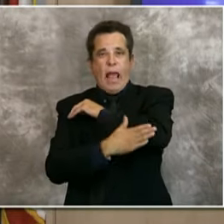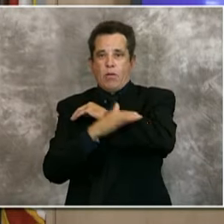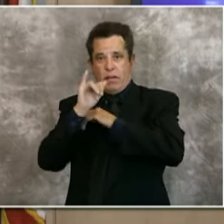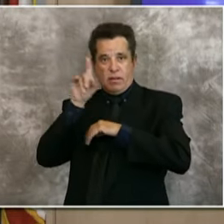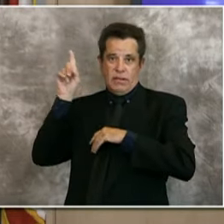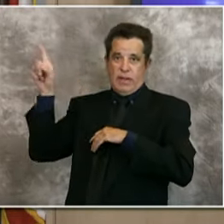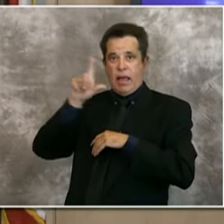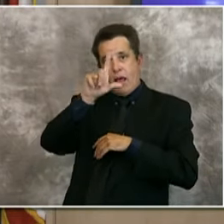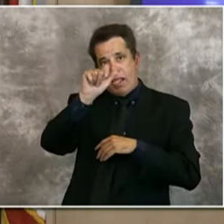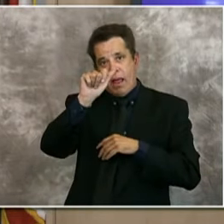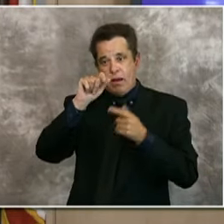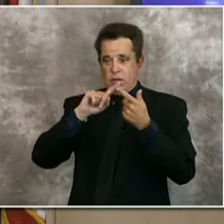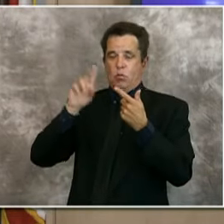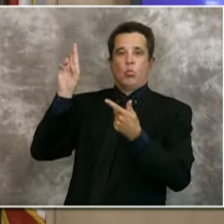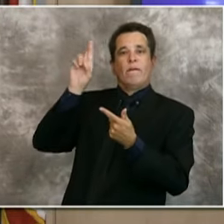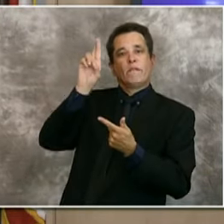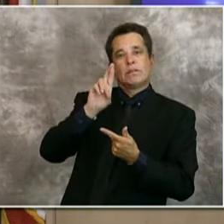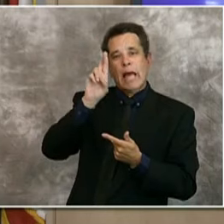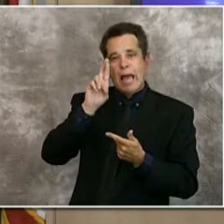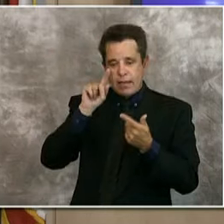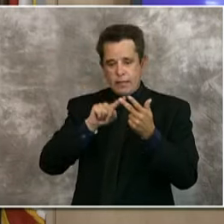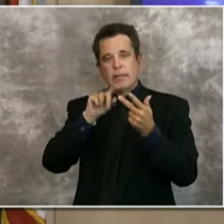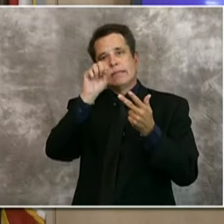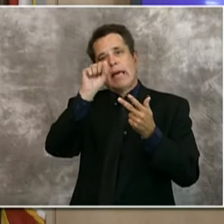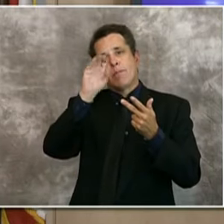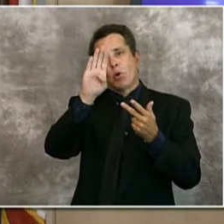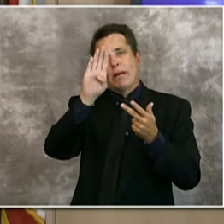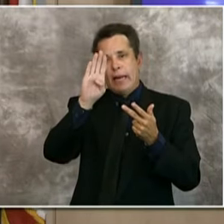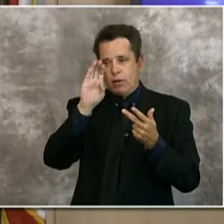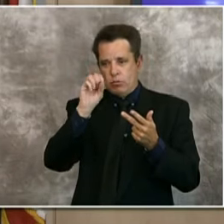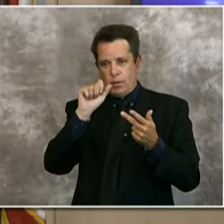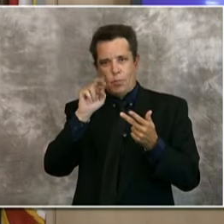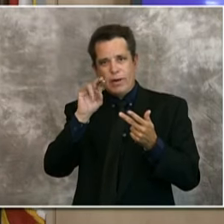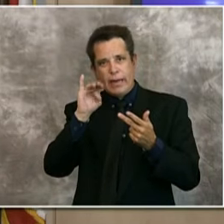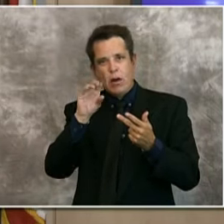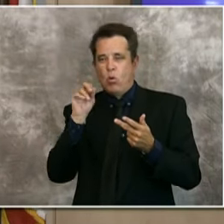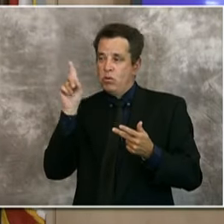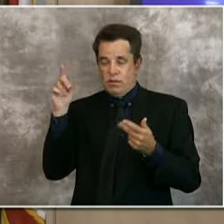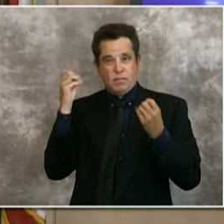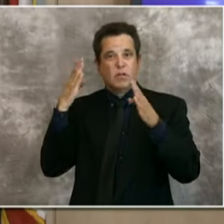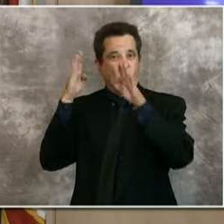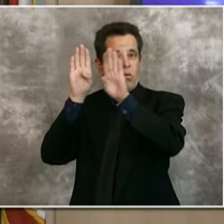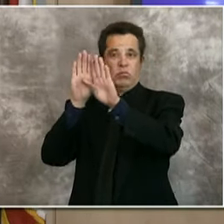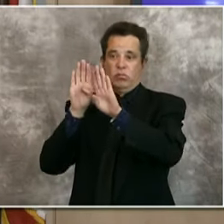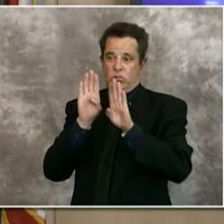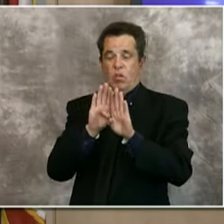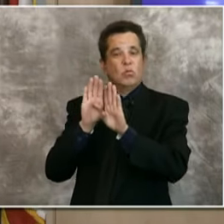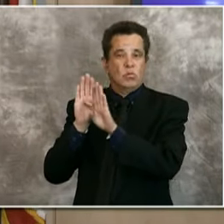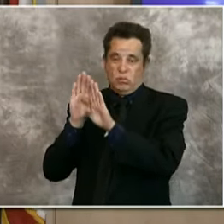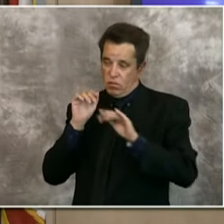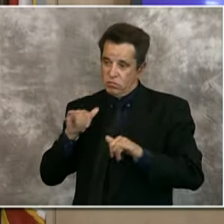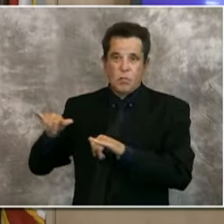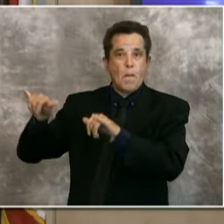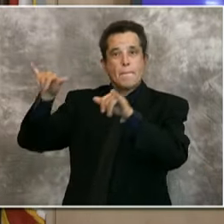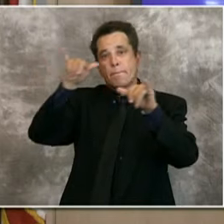Los Angeles, Riverside, San Bernardino, and just to name a few.